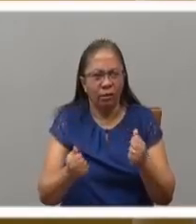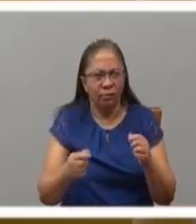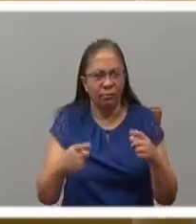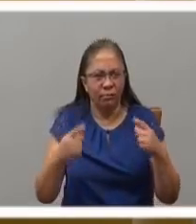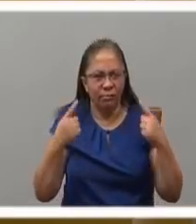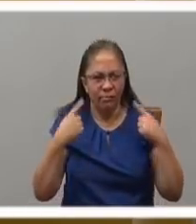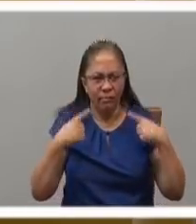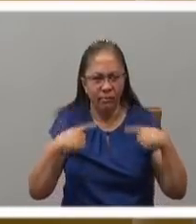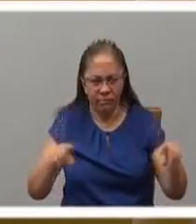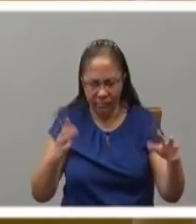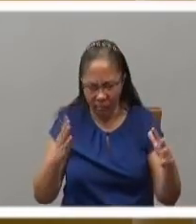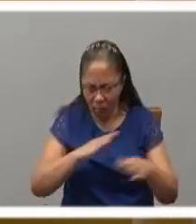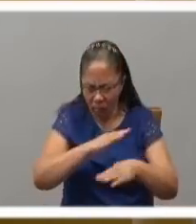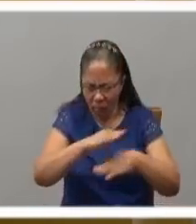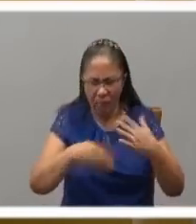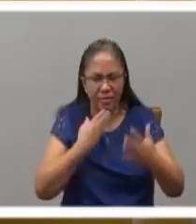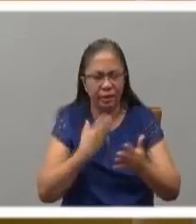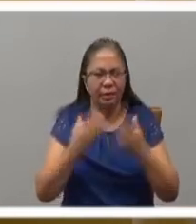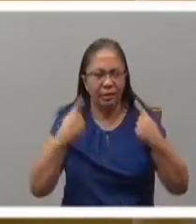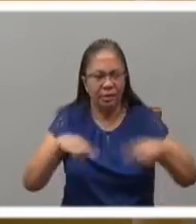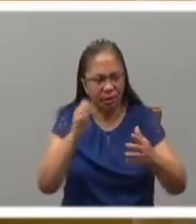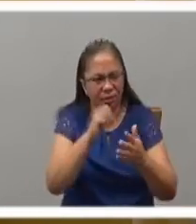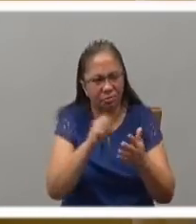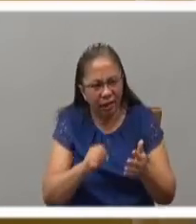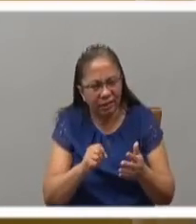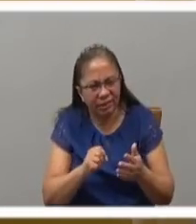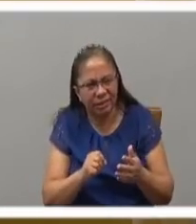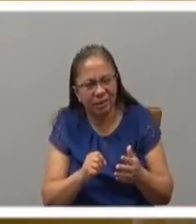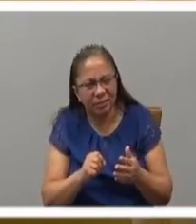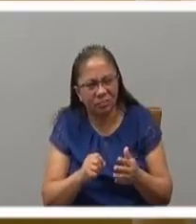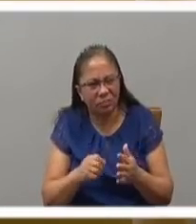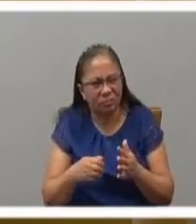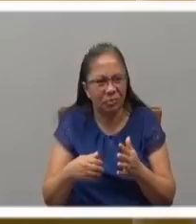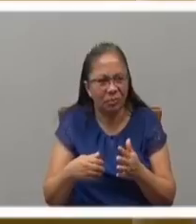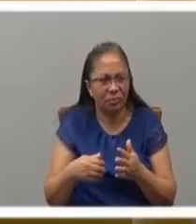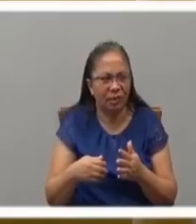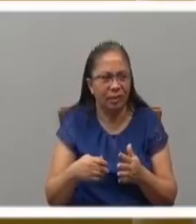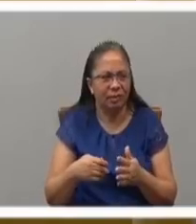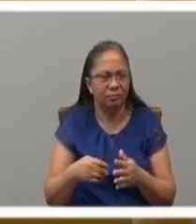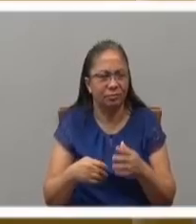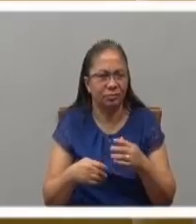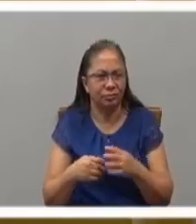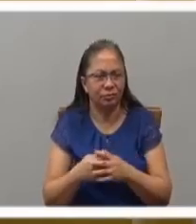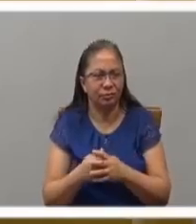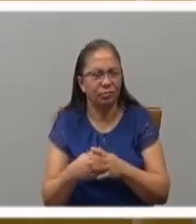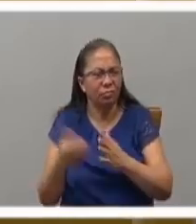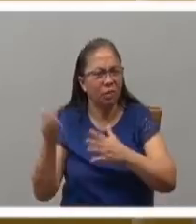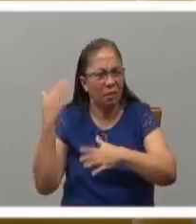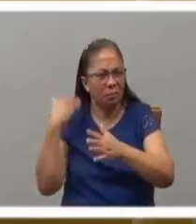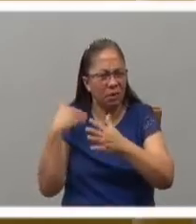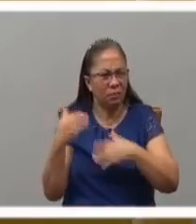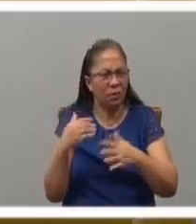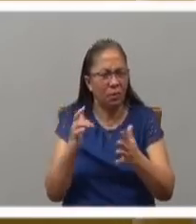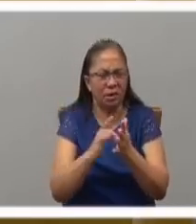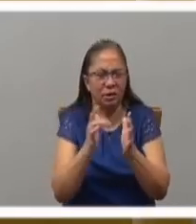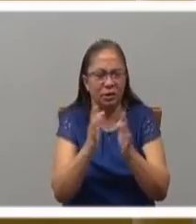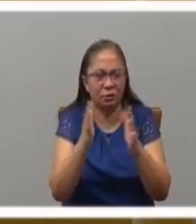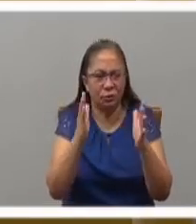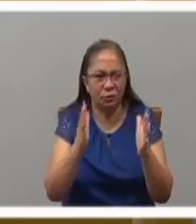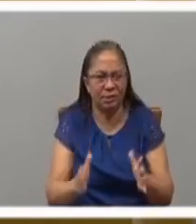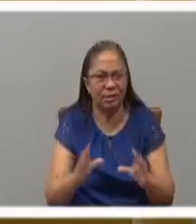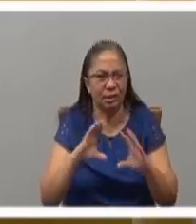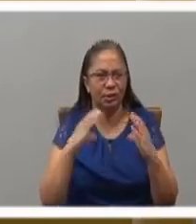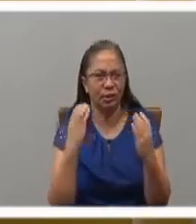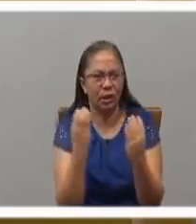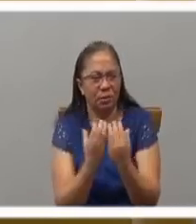his gospel. So writing during a time of the 90s AD, when the Christian community